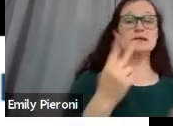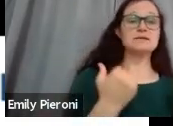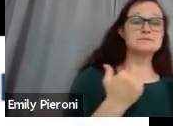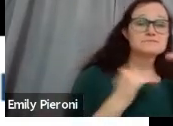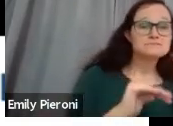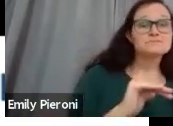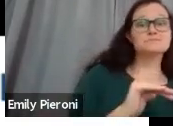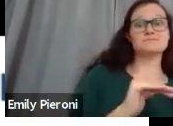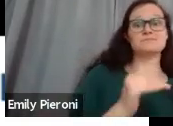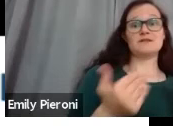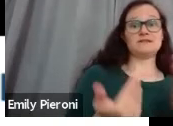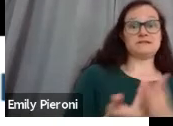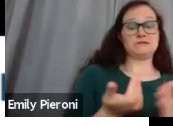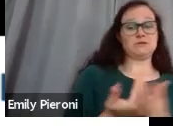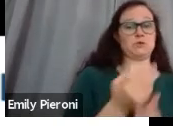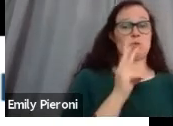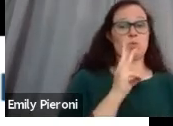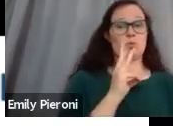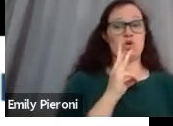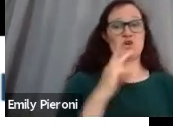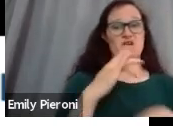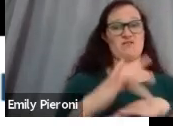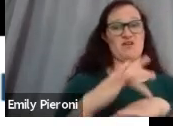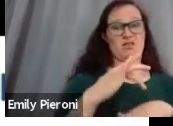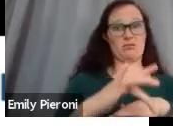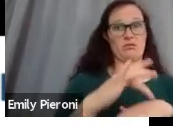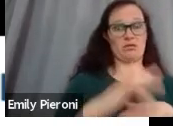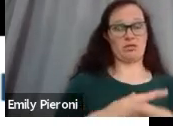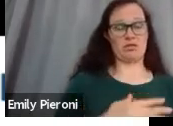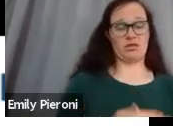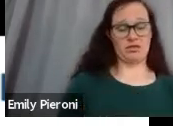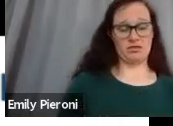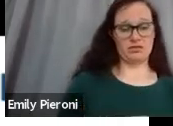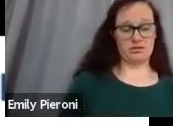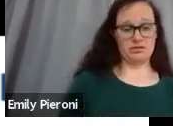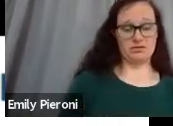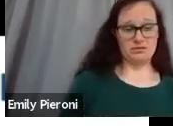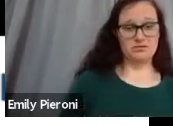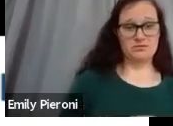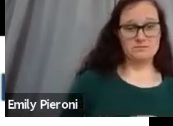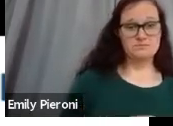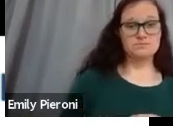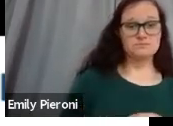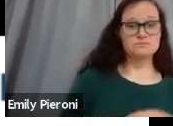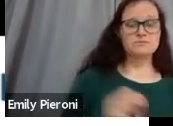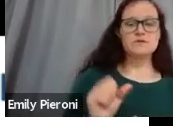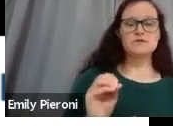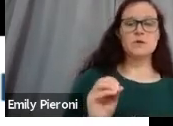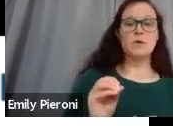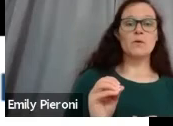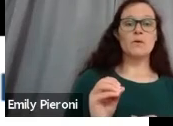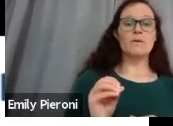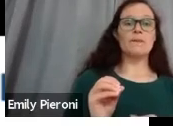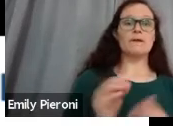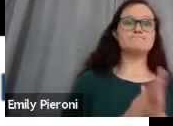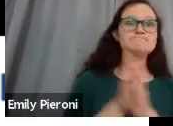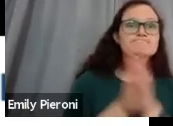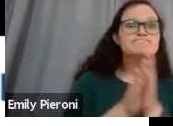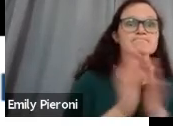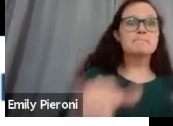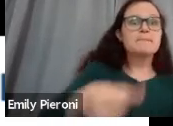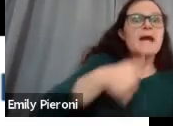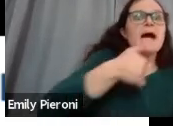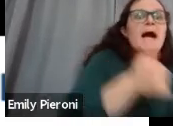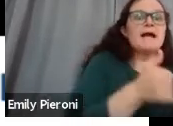fresh water supply availability. So the drivers behind the GAO report was to talk